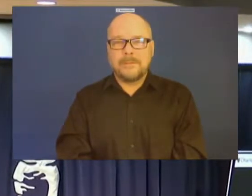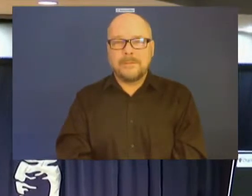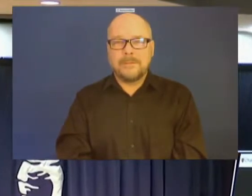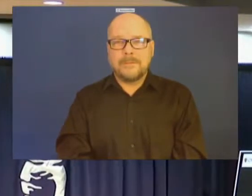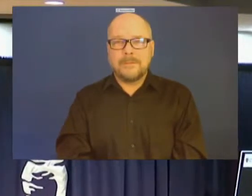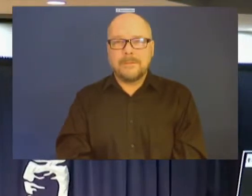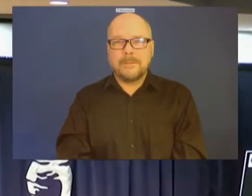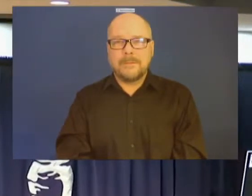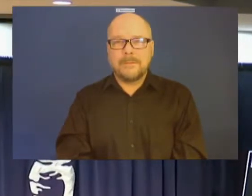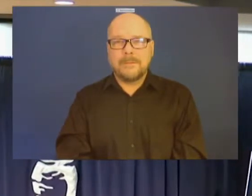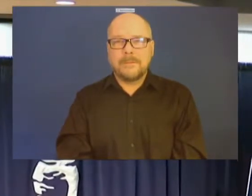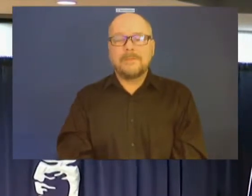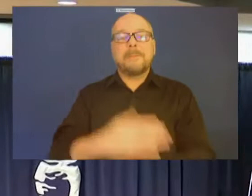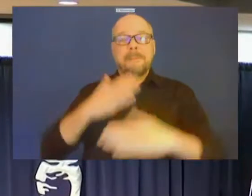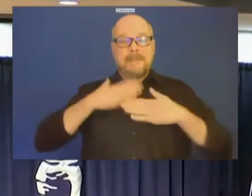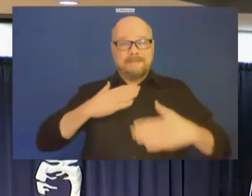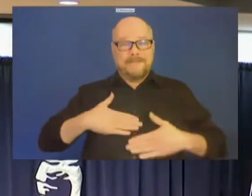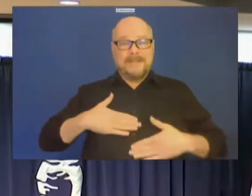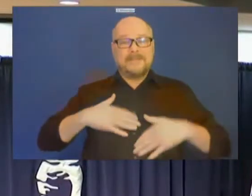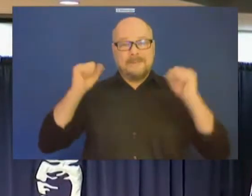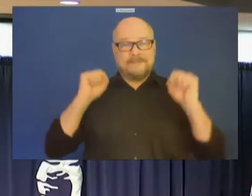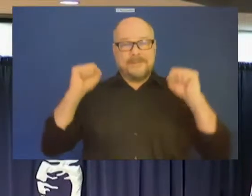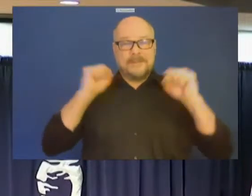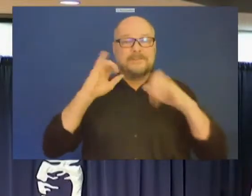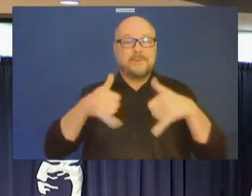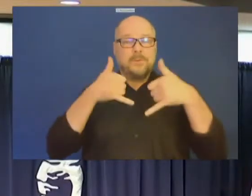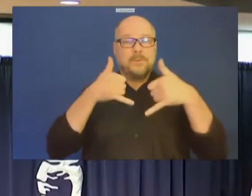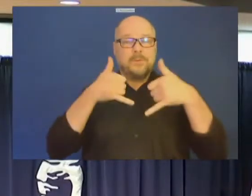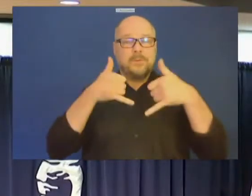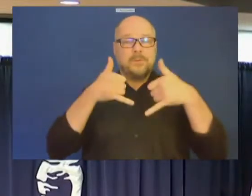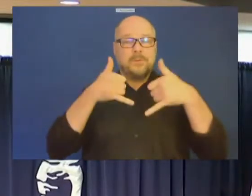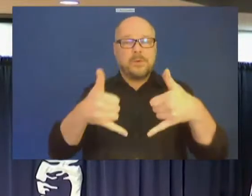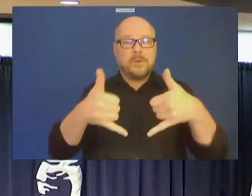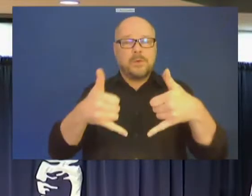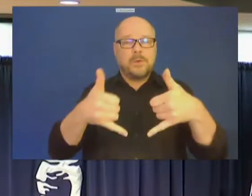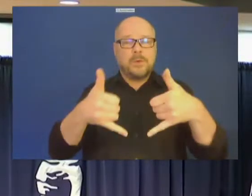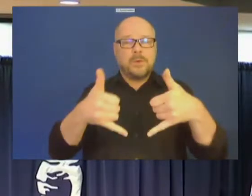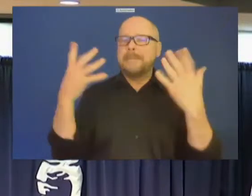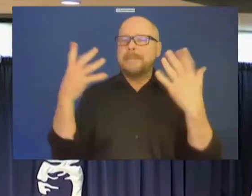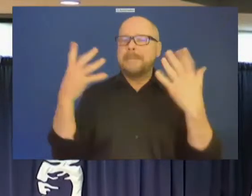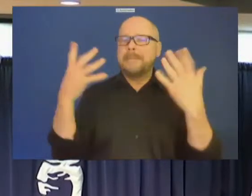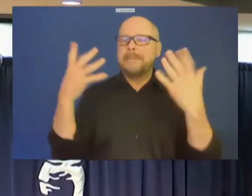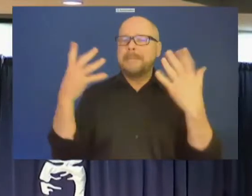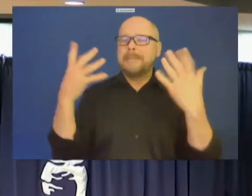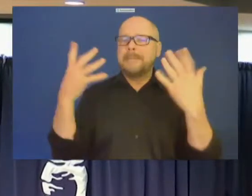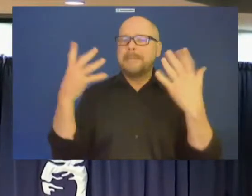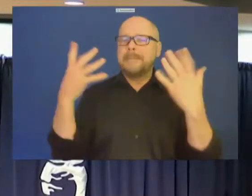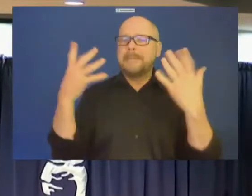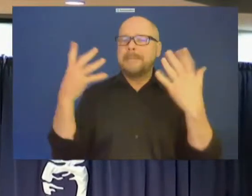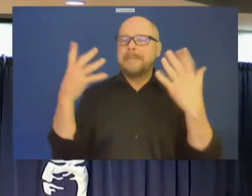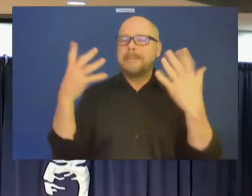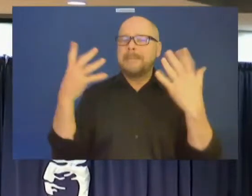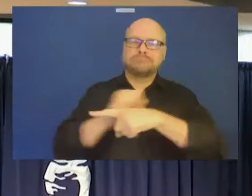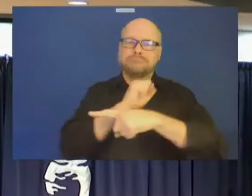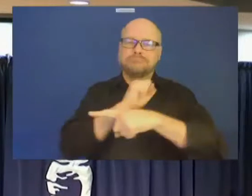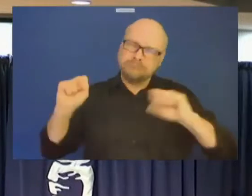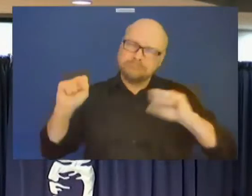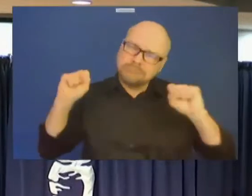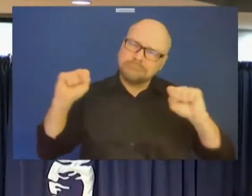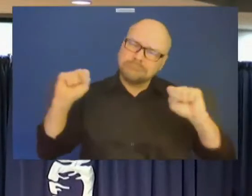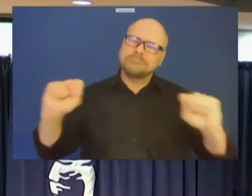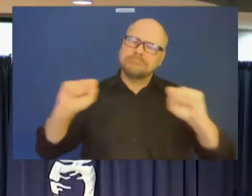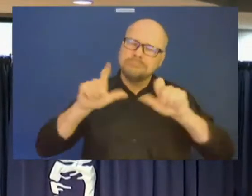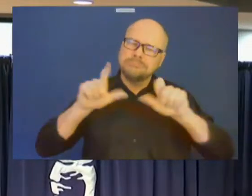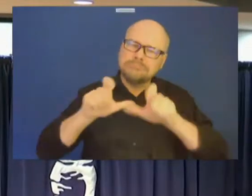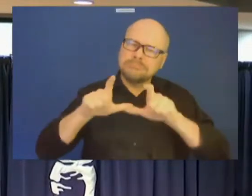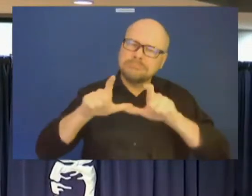The Physical Fitness Award. After many weeks of strenuous physical fitness training, the recruits must perform the police